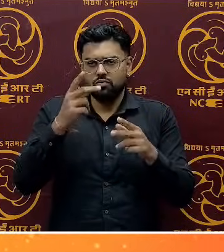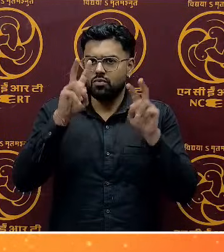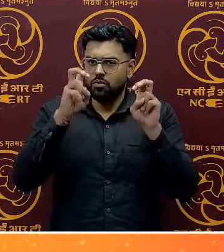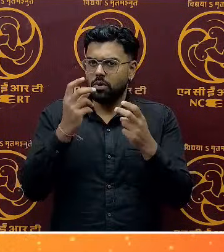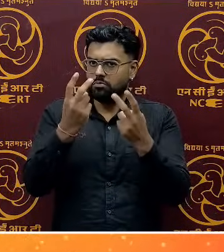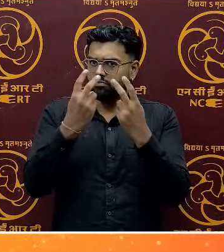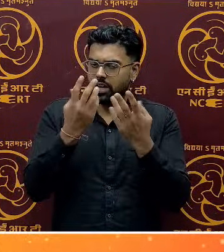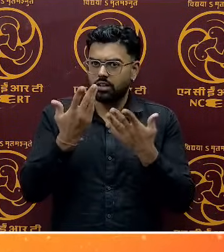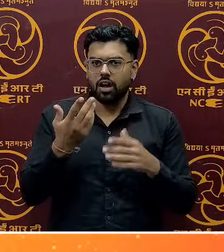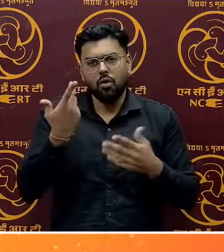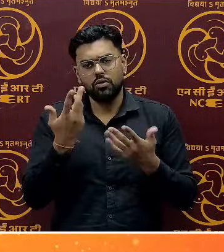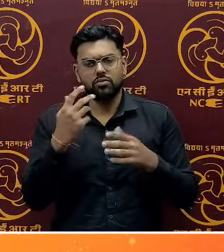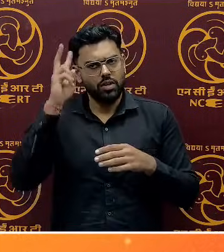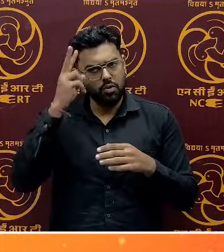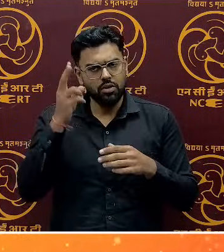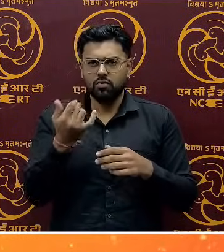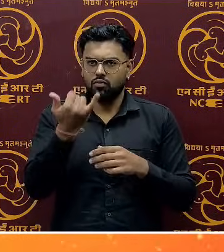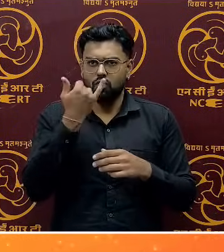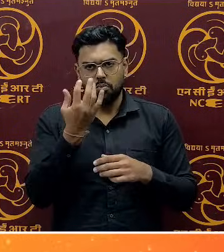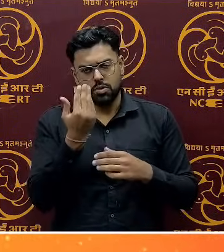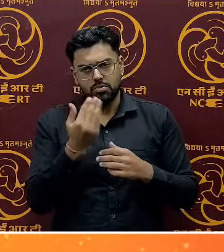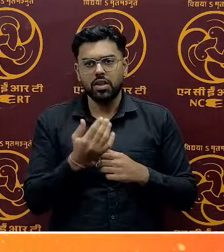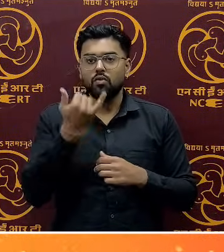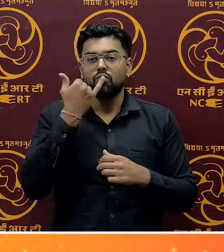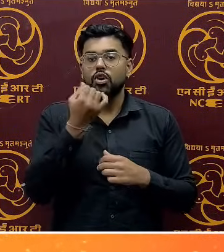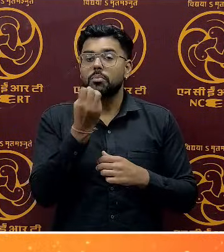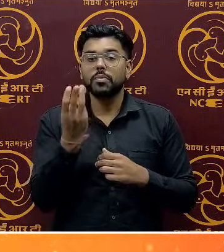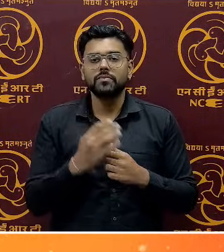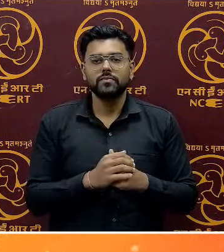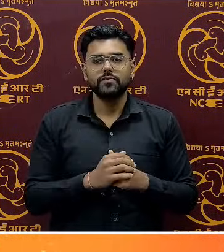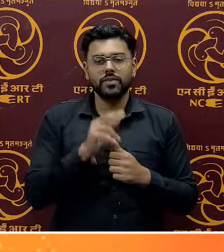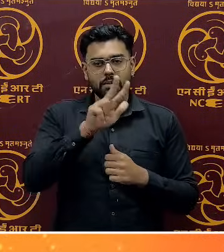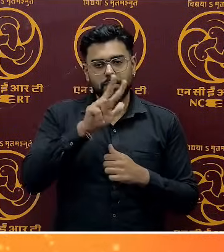our expert. Our phone number is